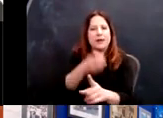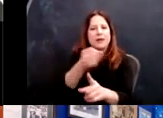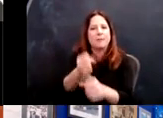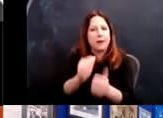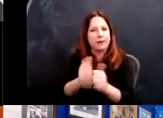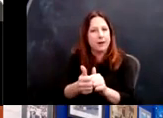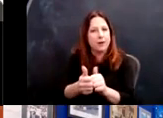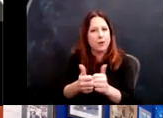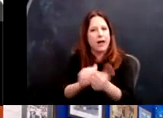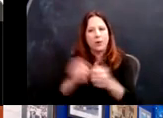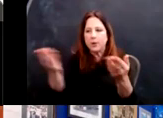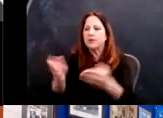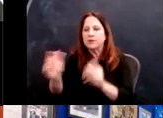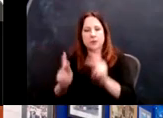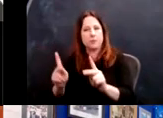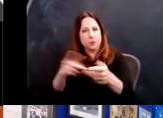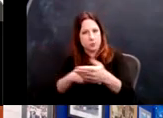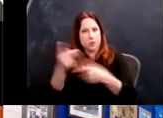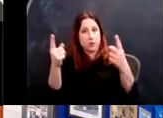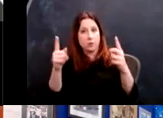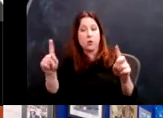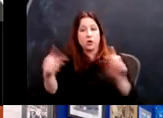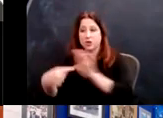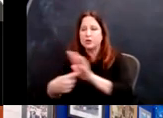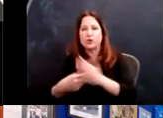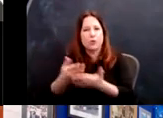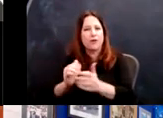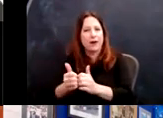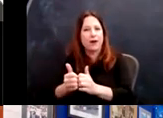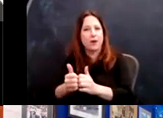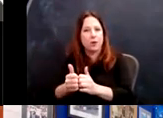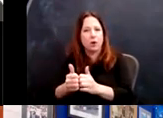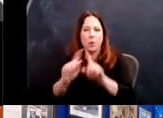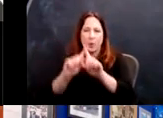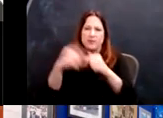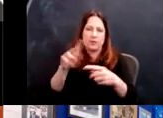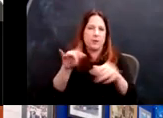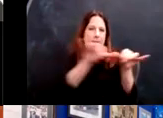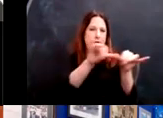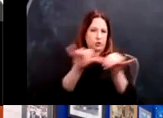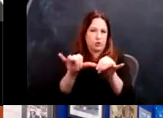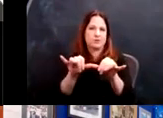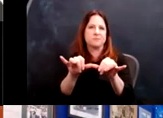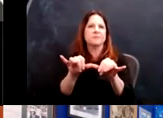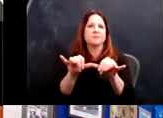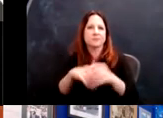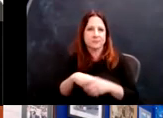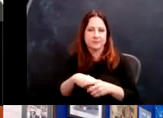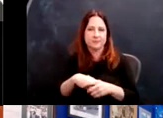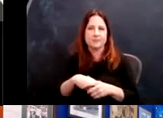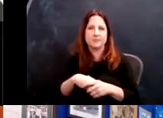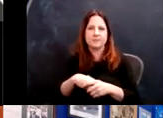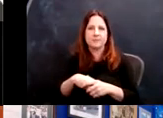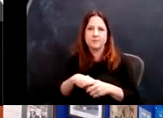that this works, and how do we show it. There's a number of measures that you see here. we have a little